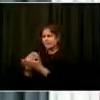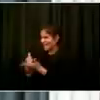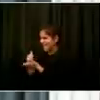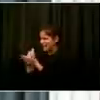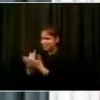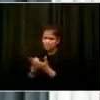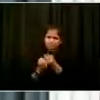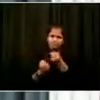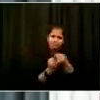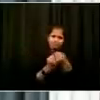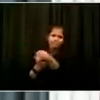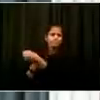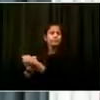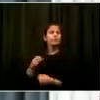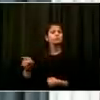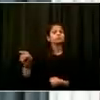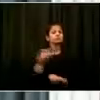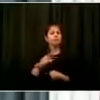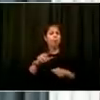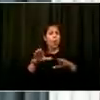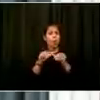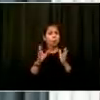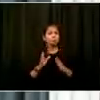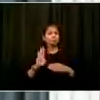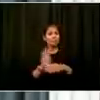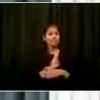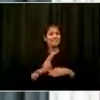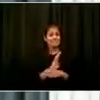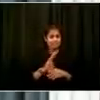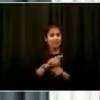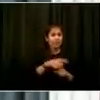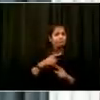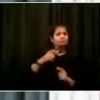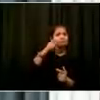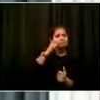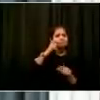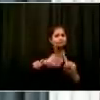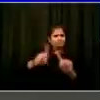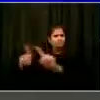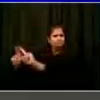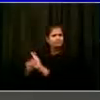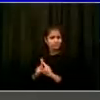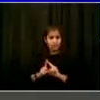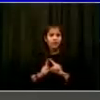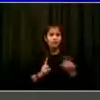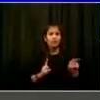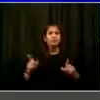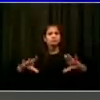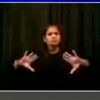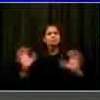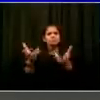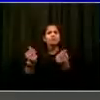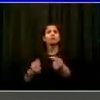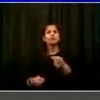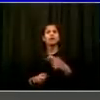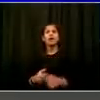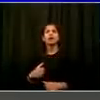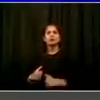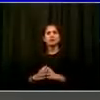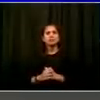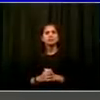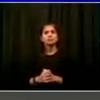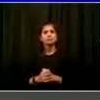working very hard to change that. Minorities and women-owned businesses they form 85% of the